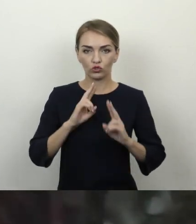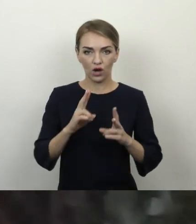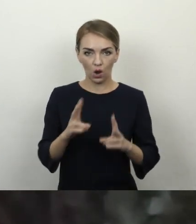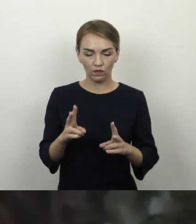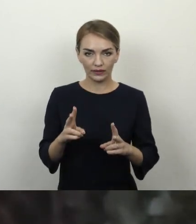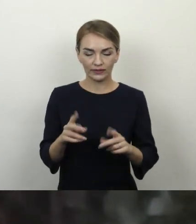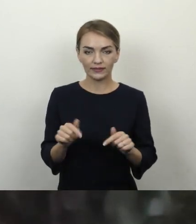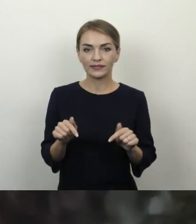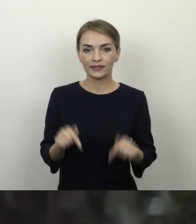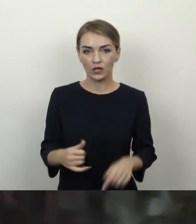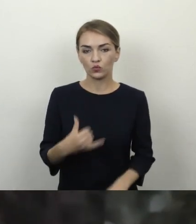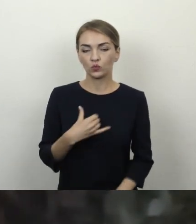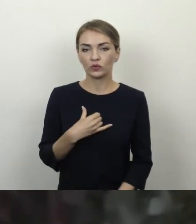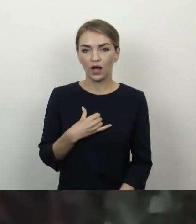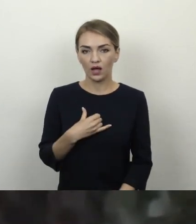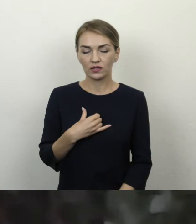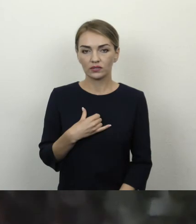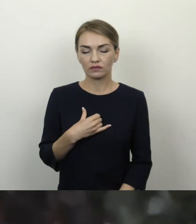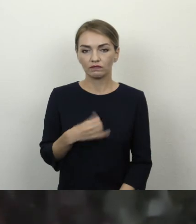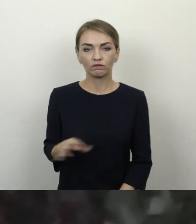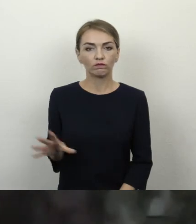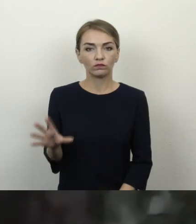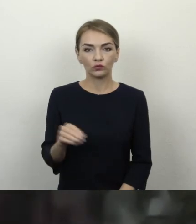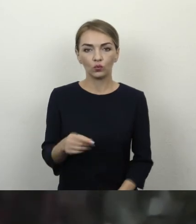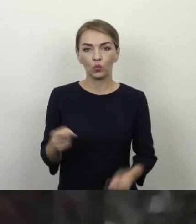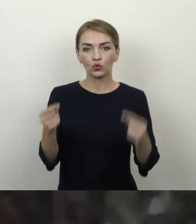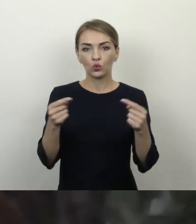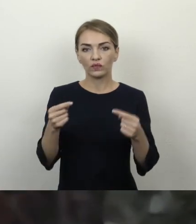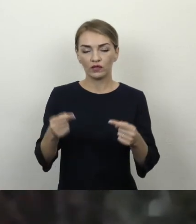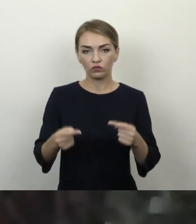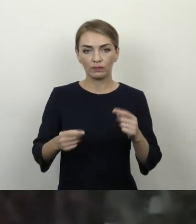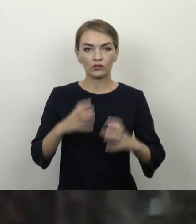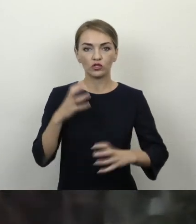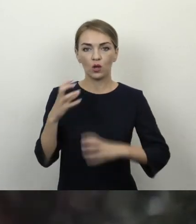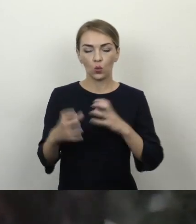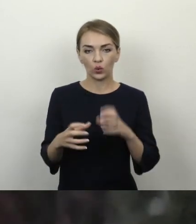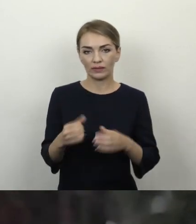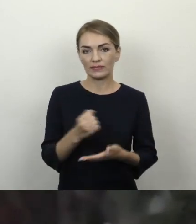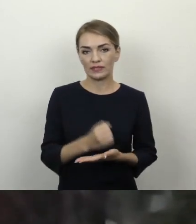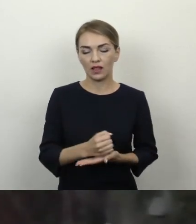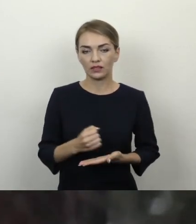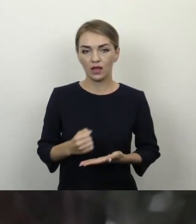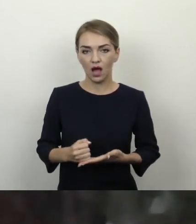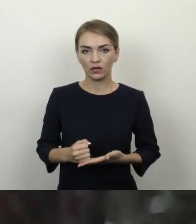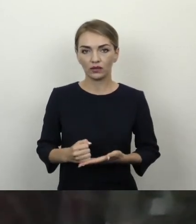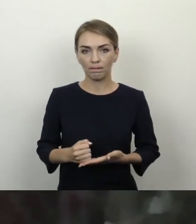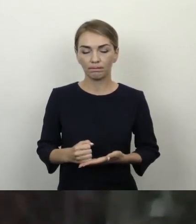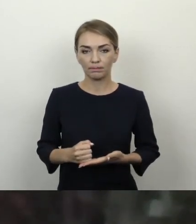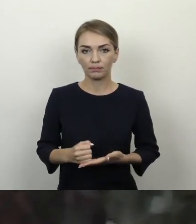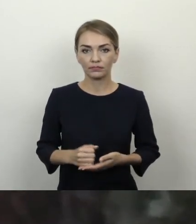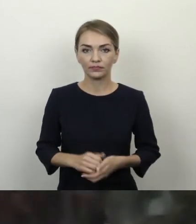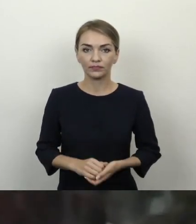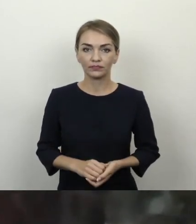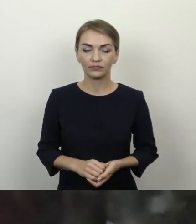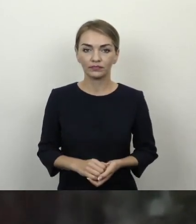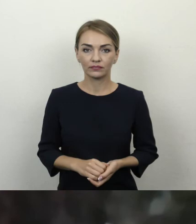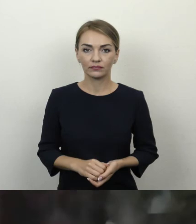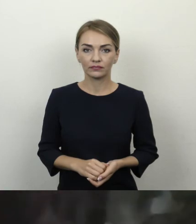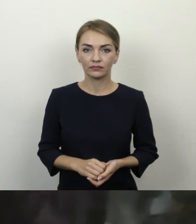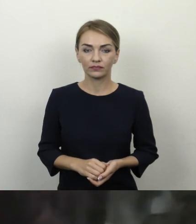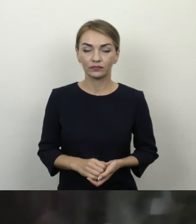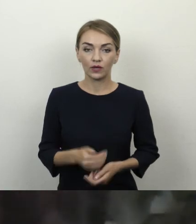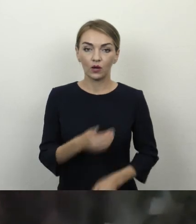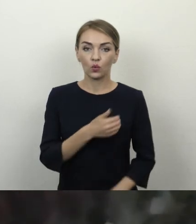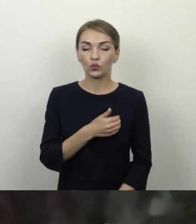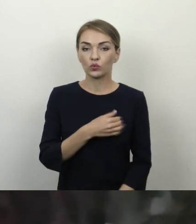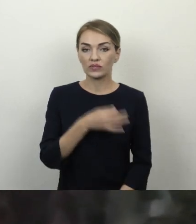local elections, the results there can be appealed. We have compliance with international standards